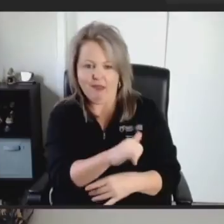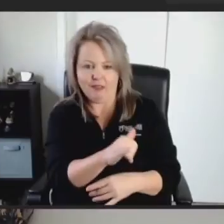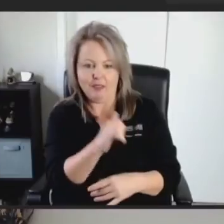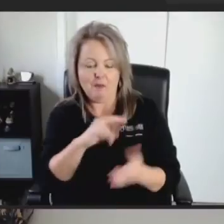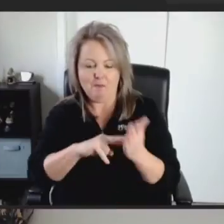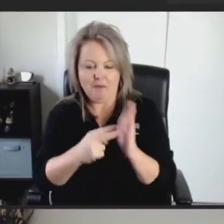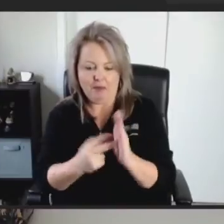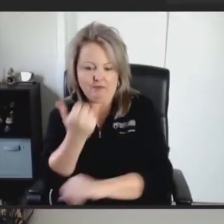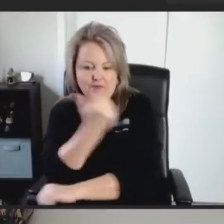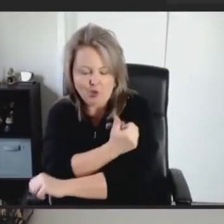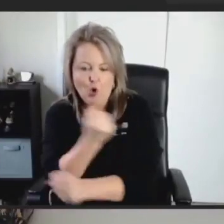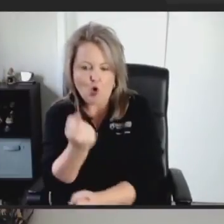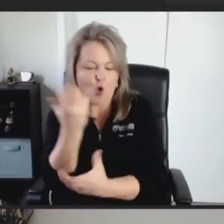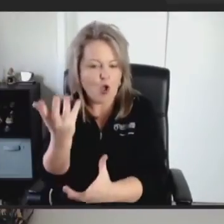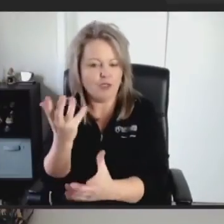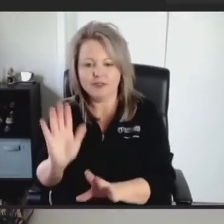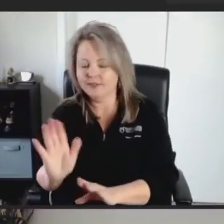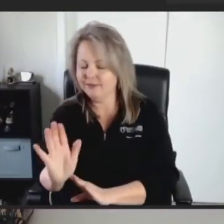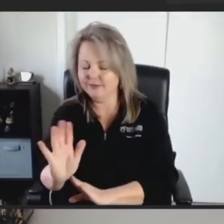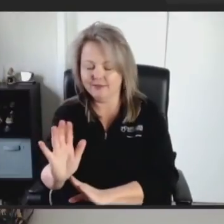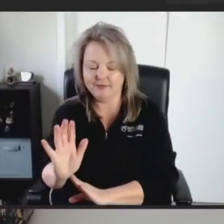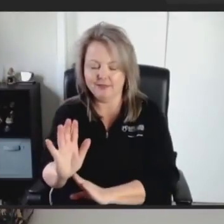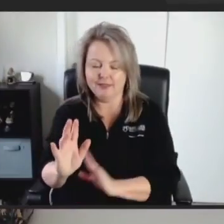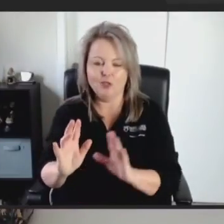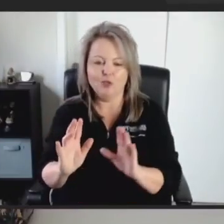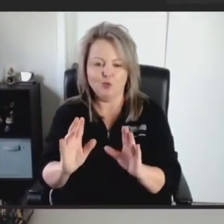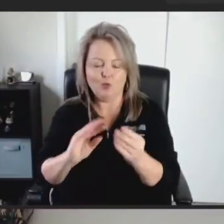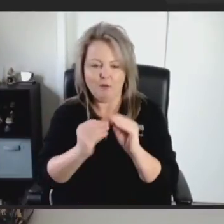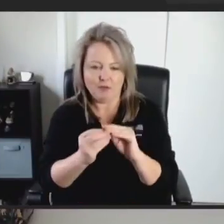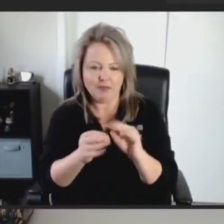give you some numbers to conceptualize this,